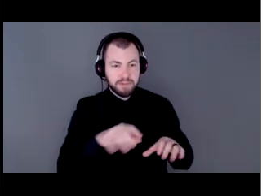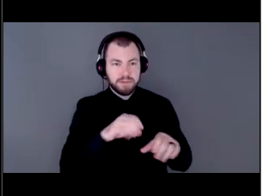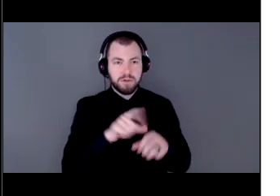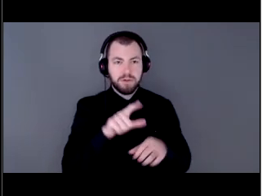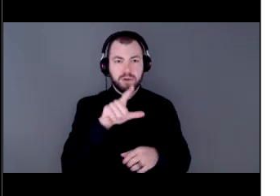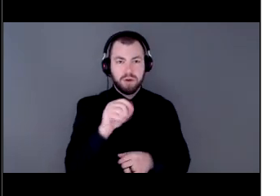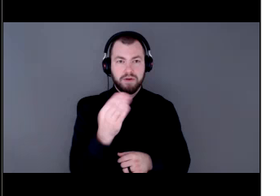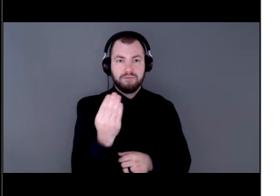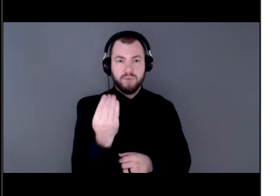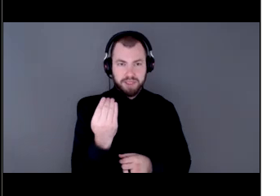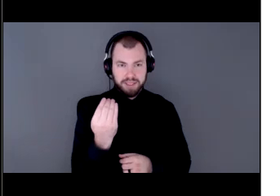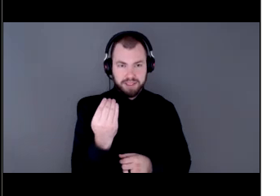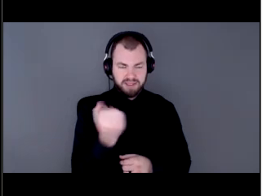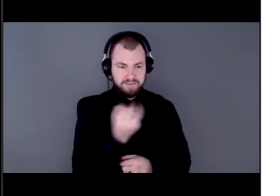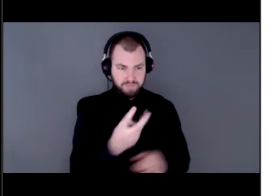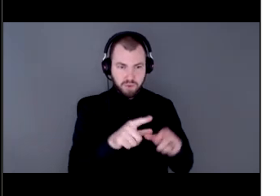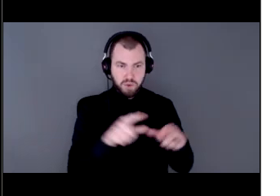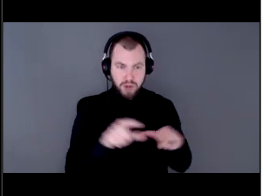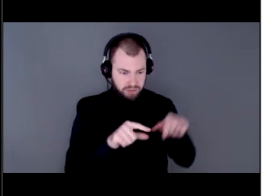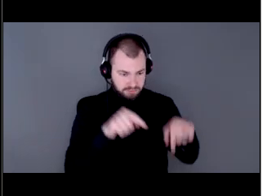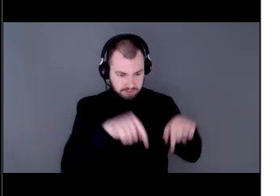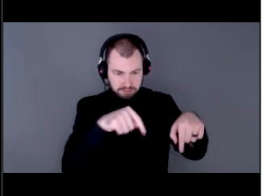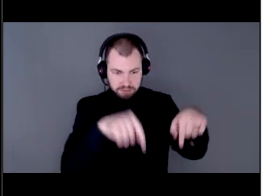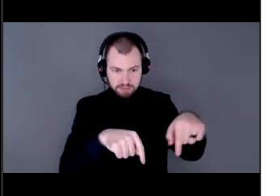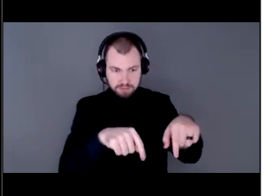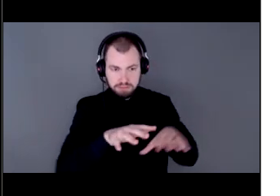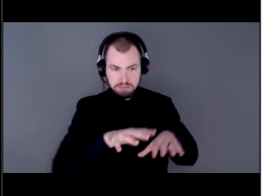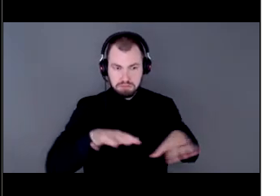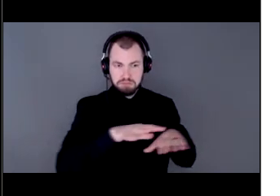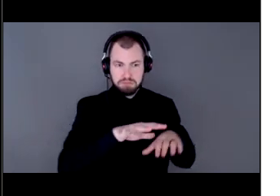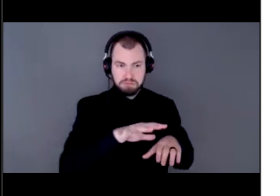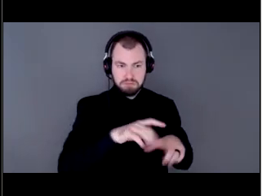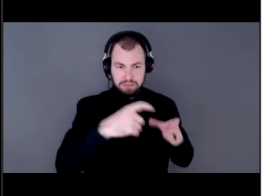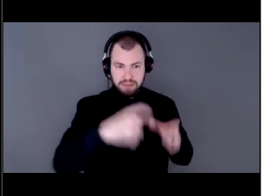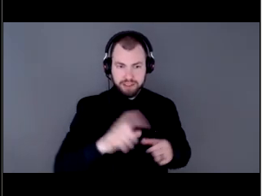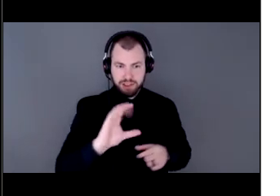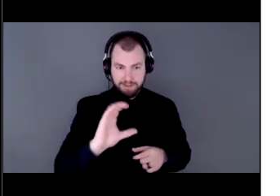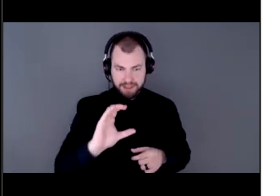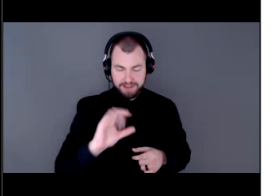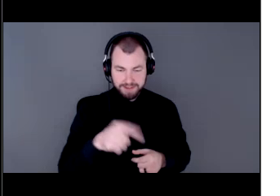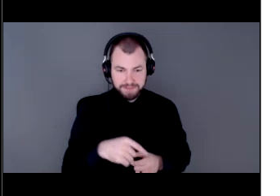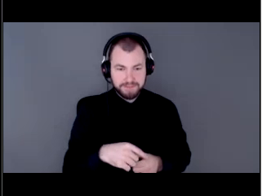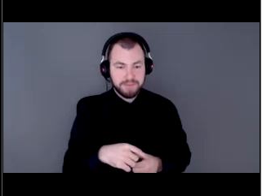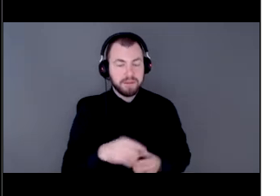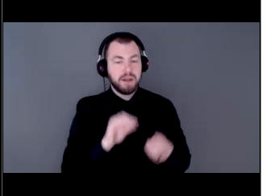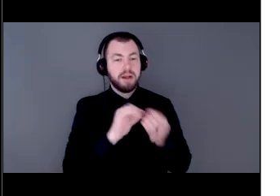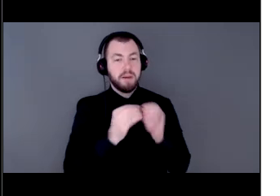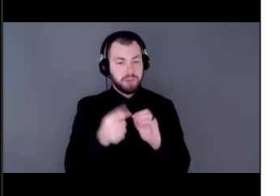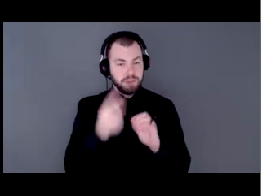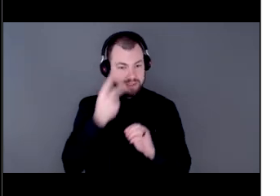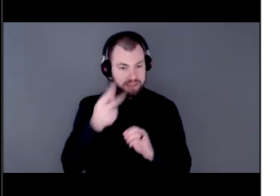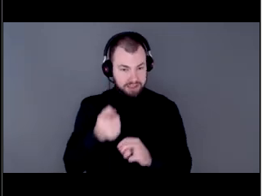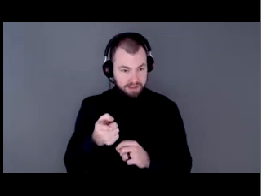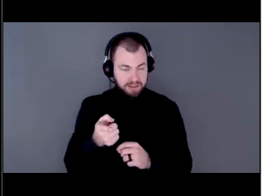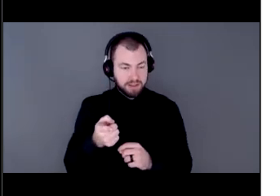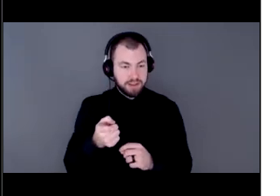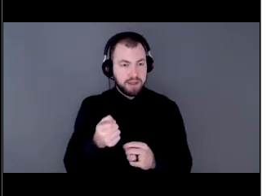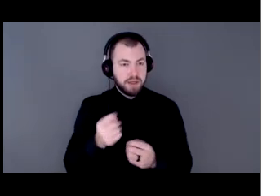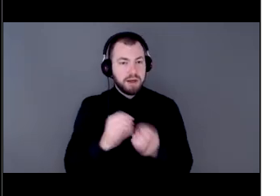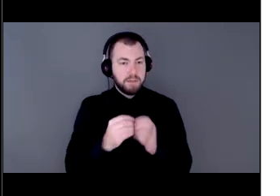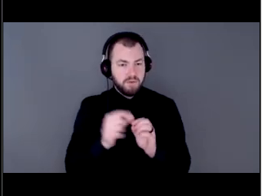2014 at several locations along Lake Champlain. And the numbers that you see here are number of particles